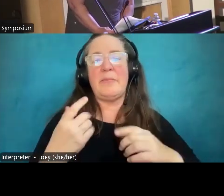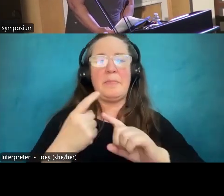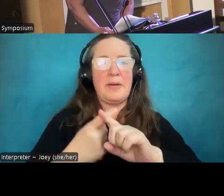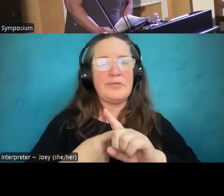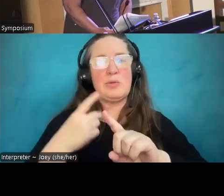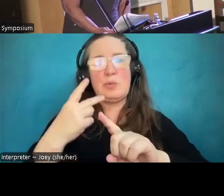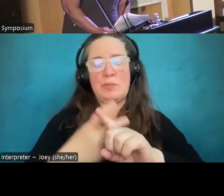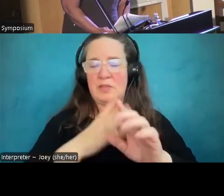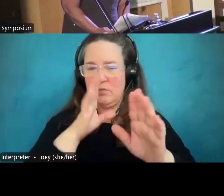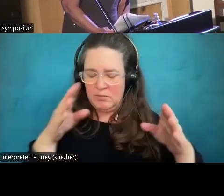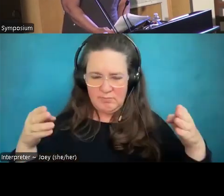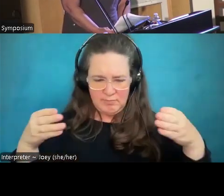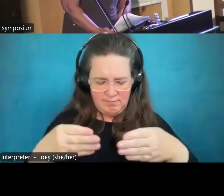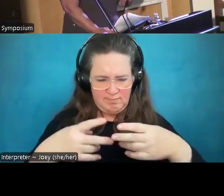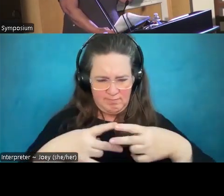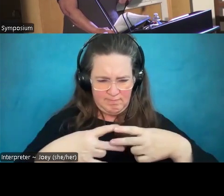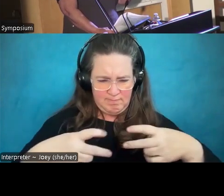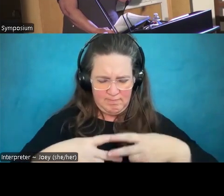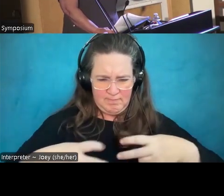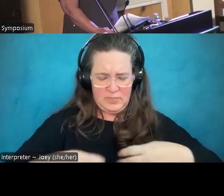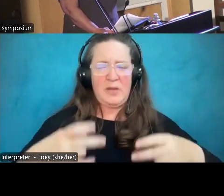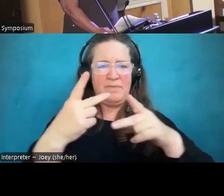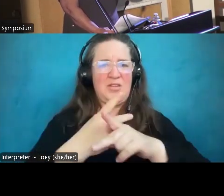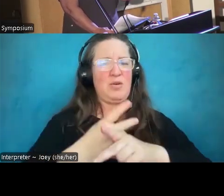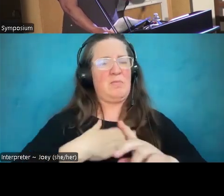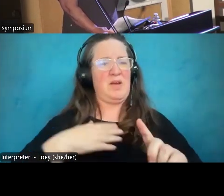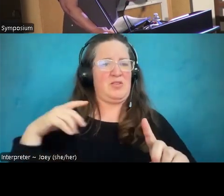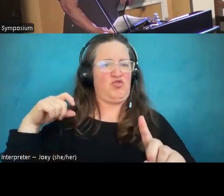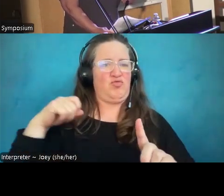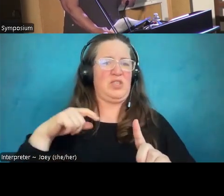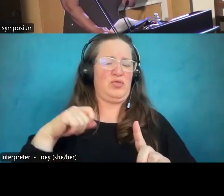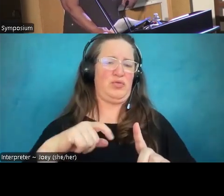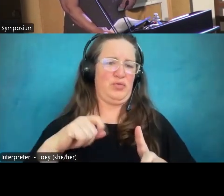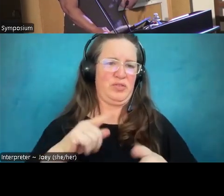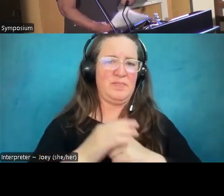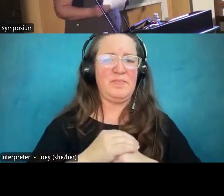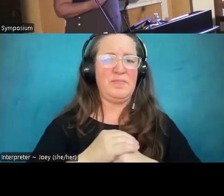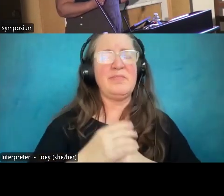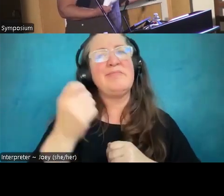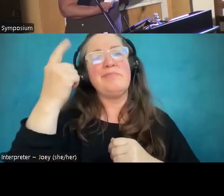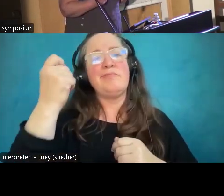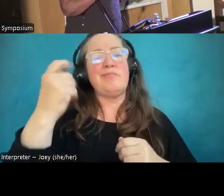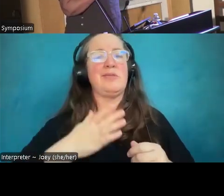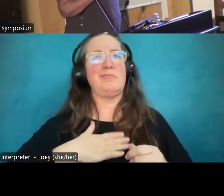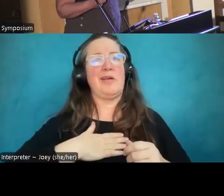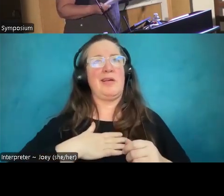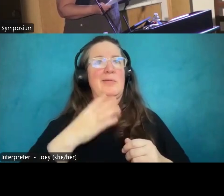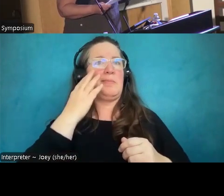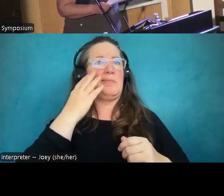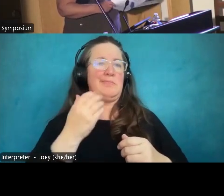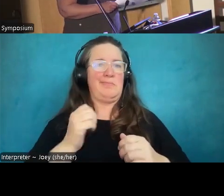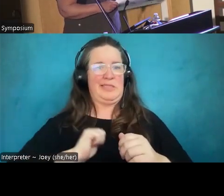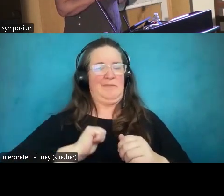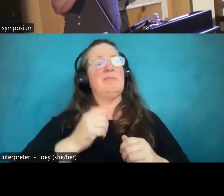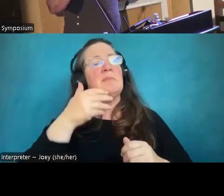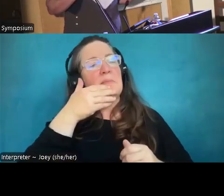close attention, I kind of figured out what triggered me. I understood myself better in this retired situation where